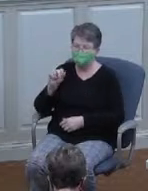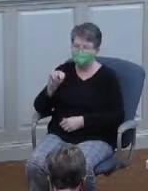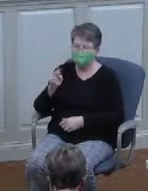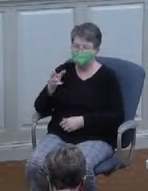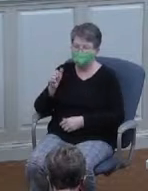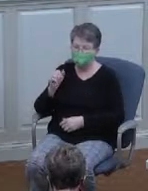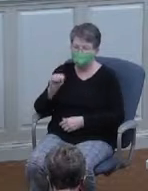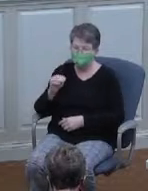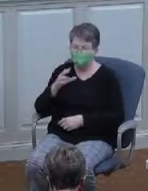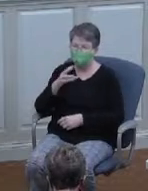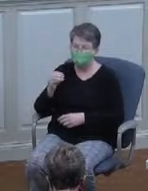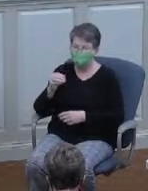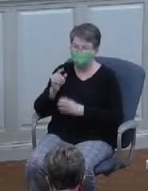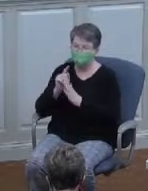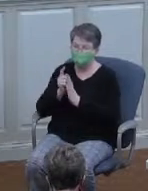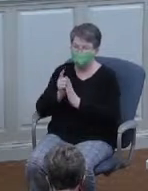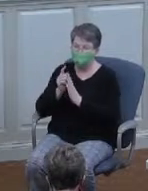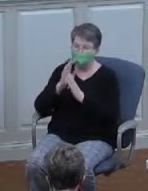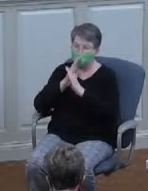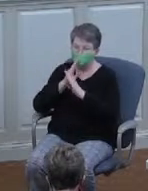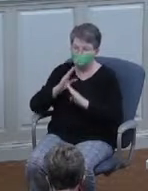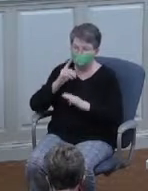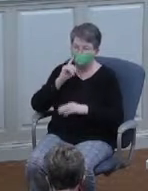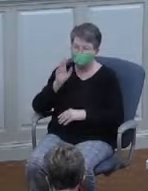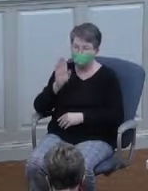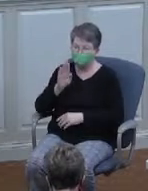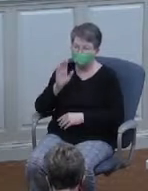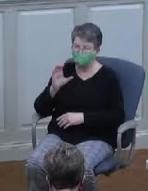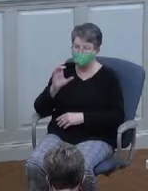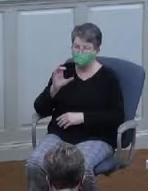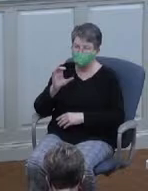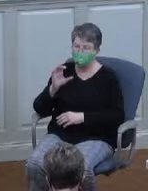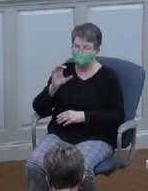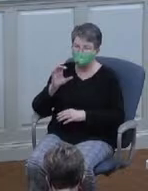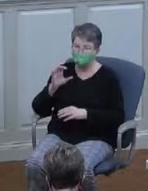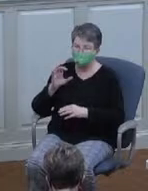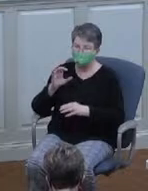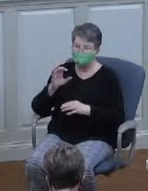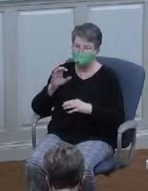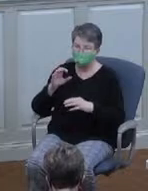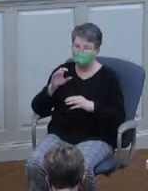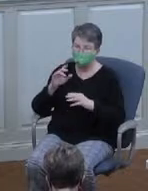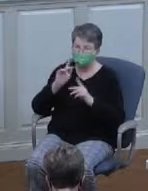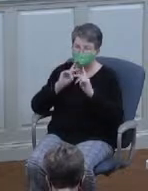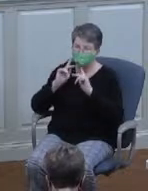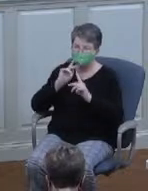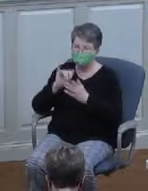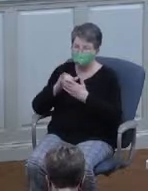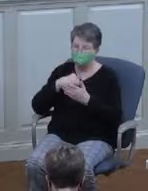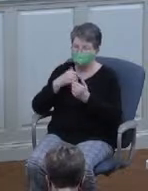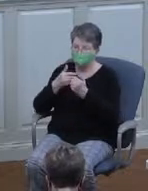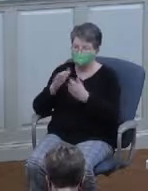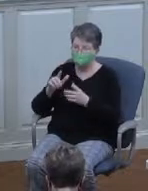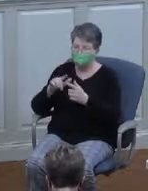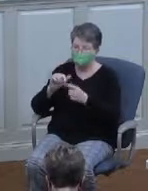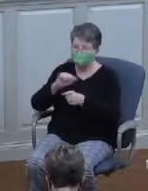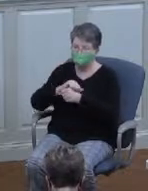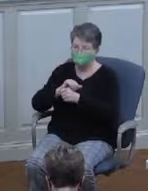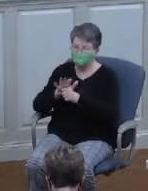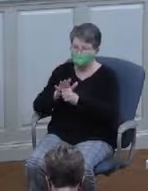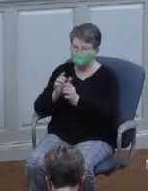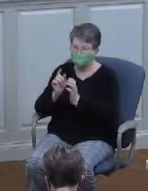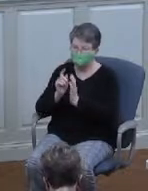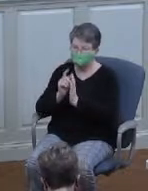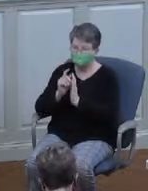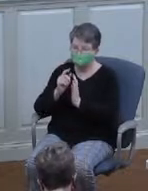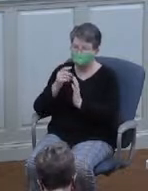a moment of silence for our Boyle County residents we've lost to COVID-19. Amen.